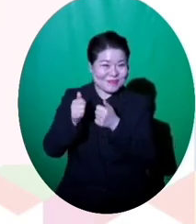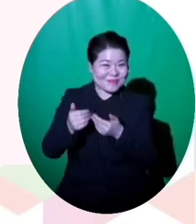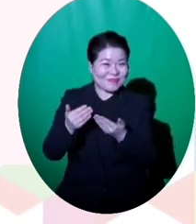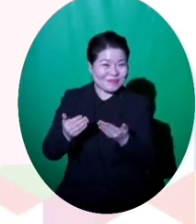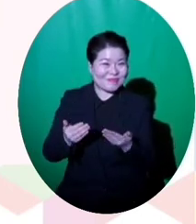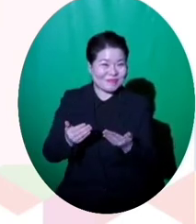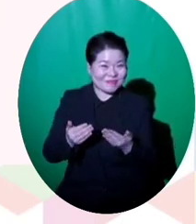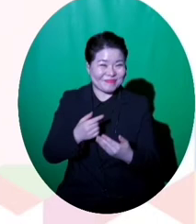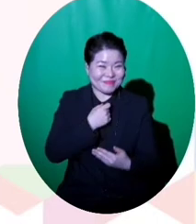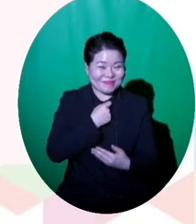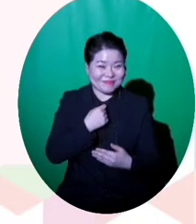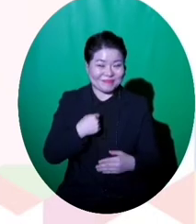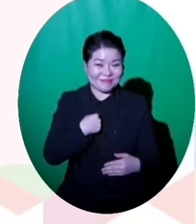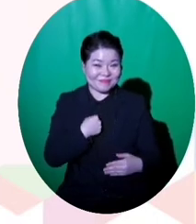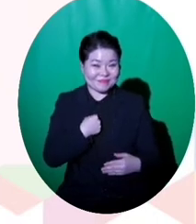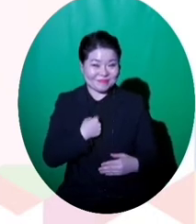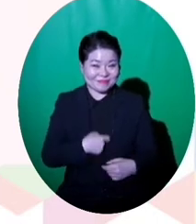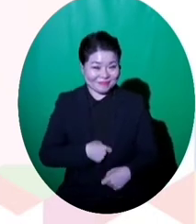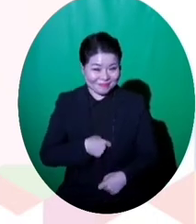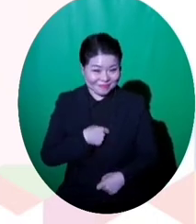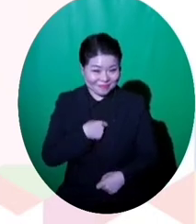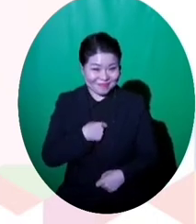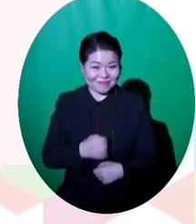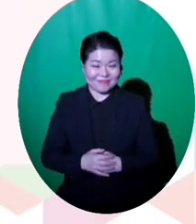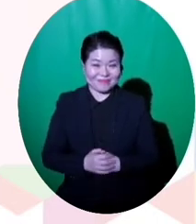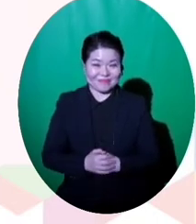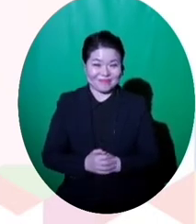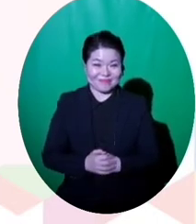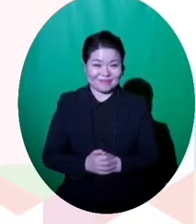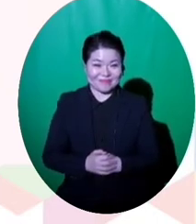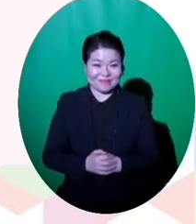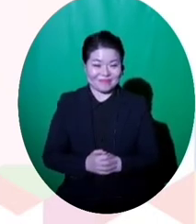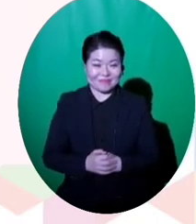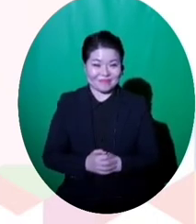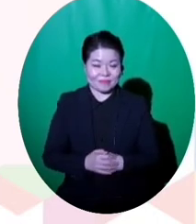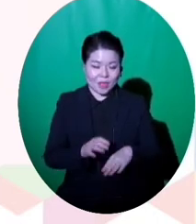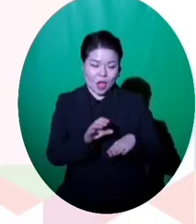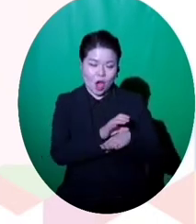performances. And I'm really interested in human relationship